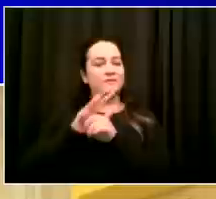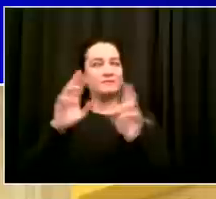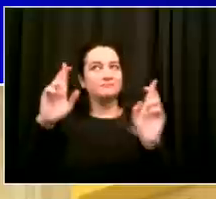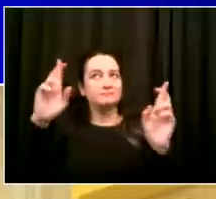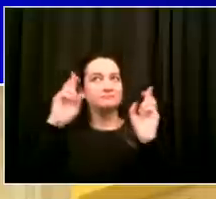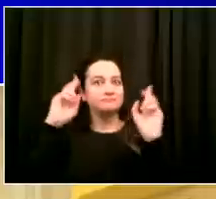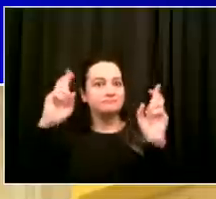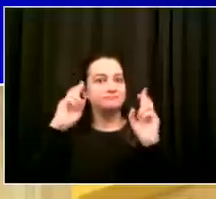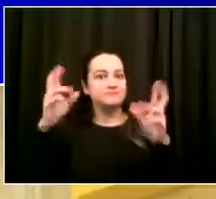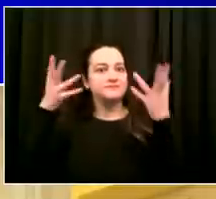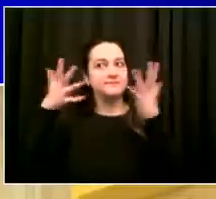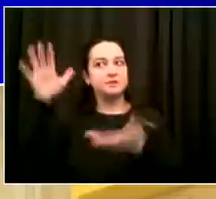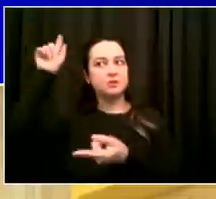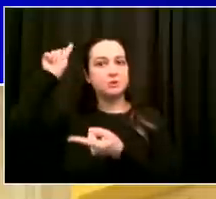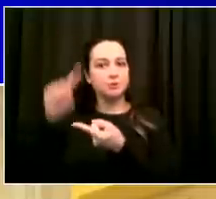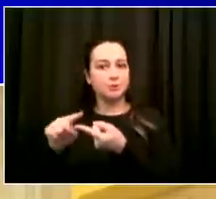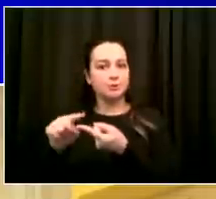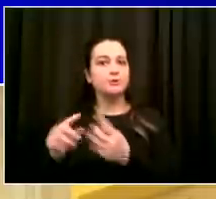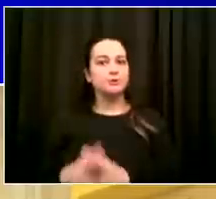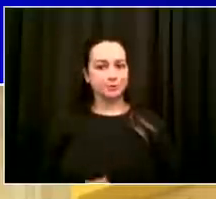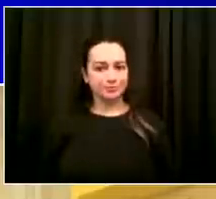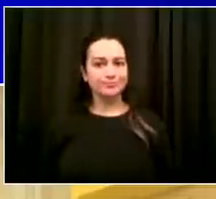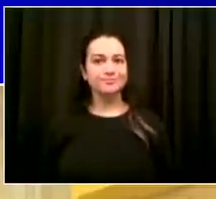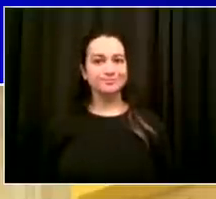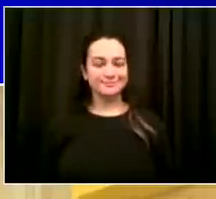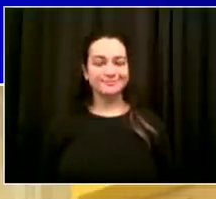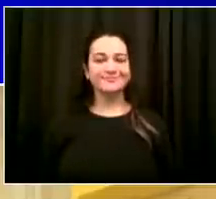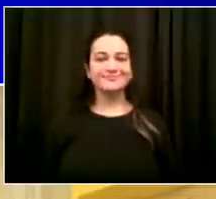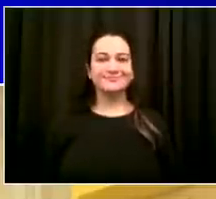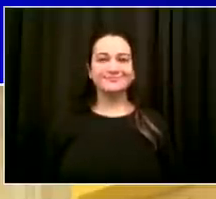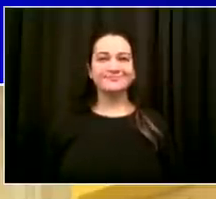slipping into something more comfortable here. I just want to say, let's go Mets.